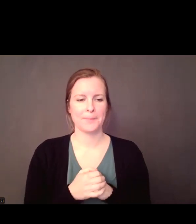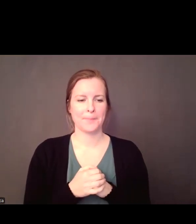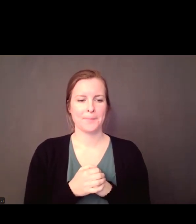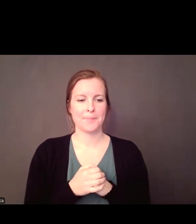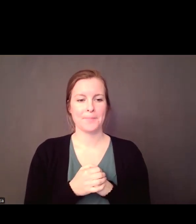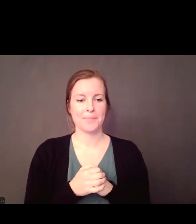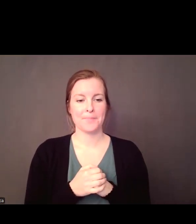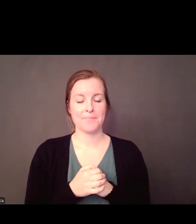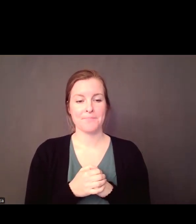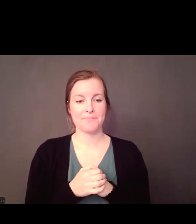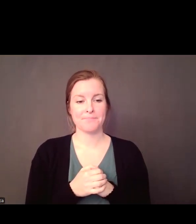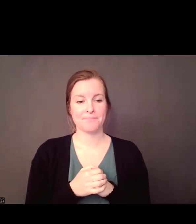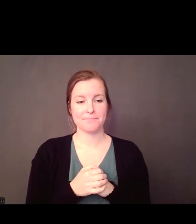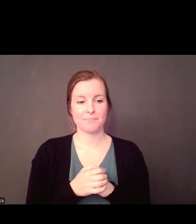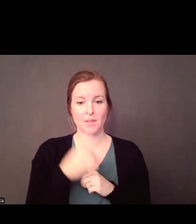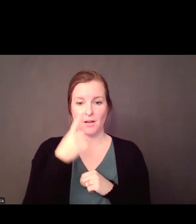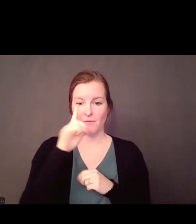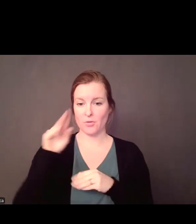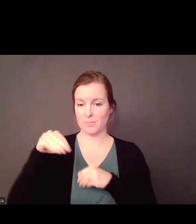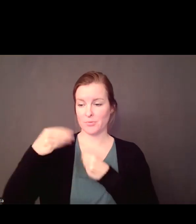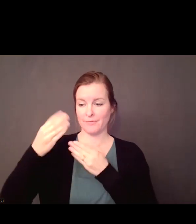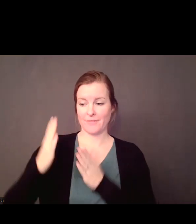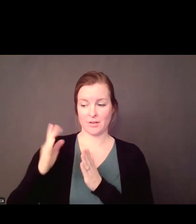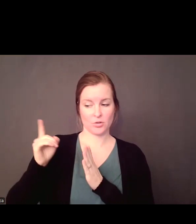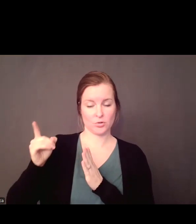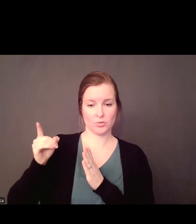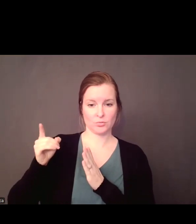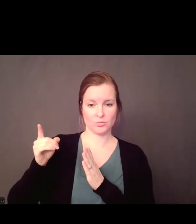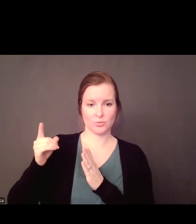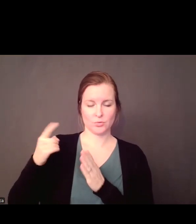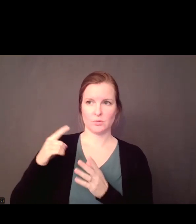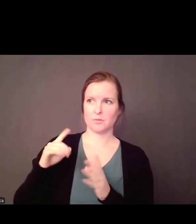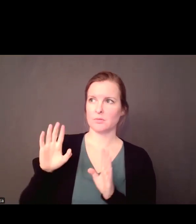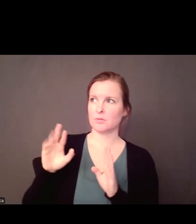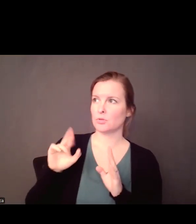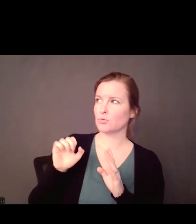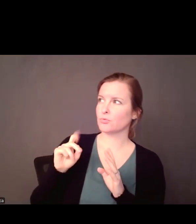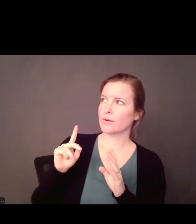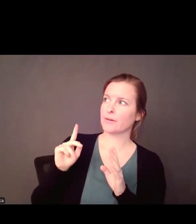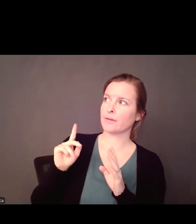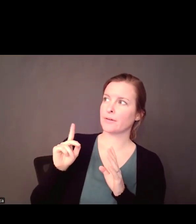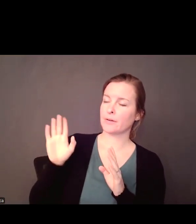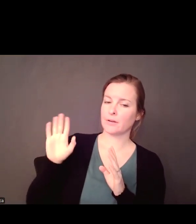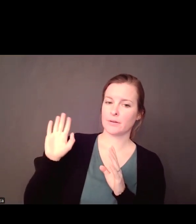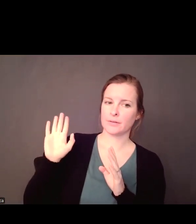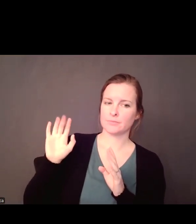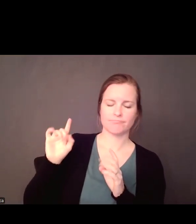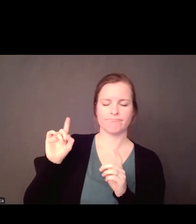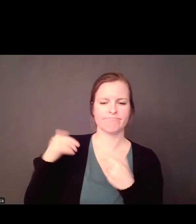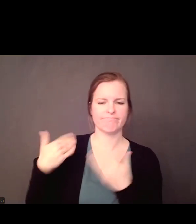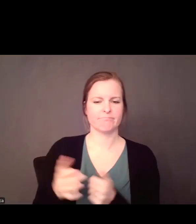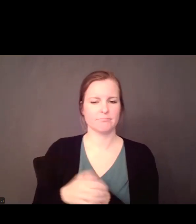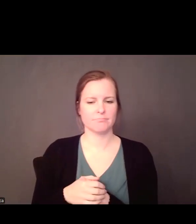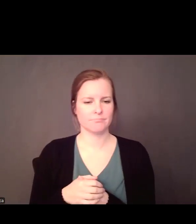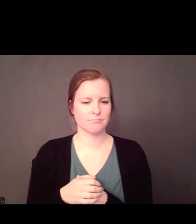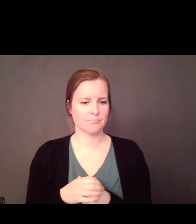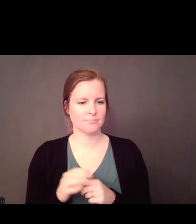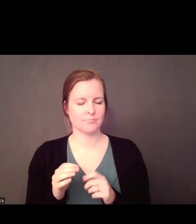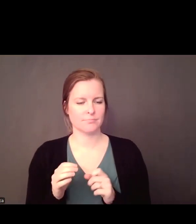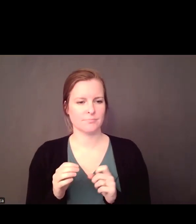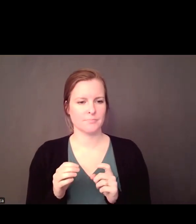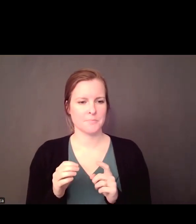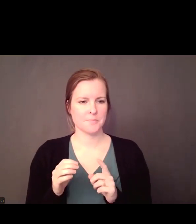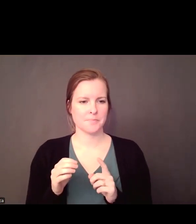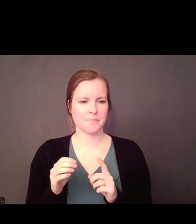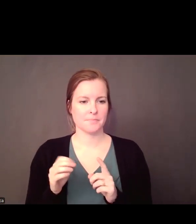For our providers, so what are we expecting of them? Rich. Yes, ma'am. Oh, no, go ahead. Just